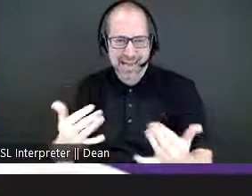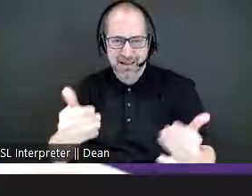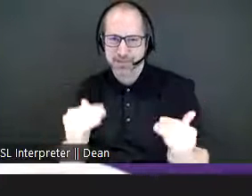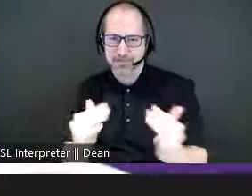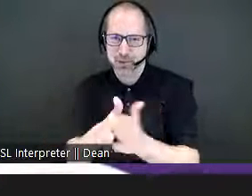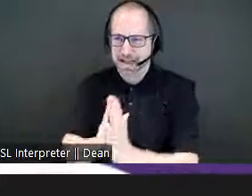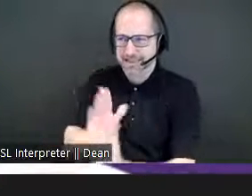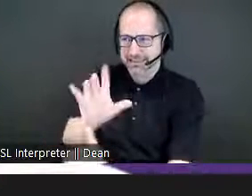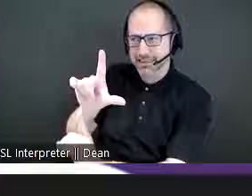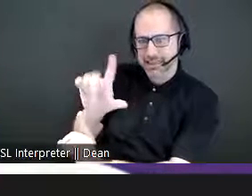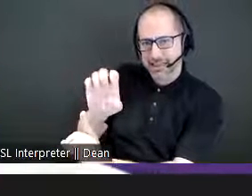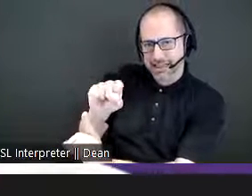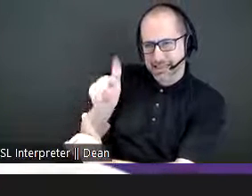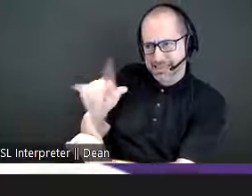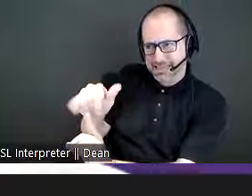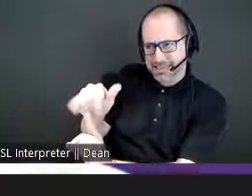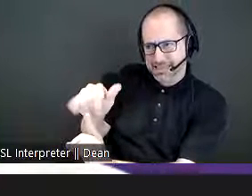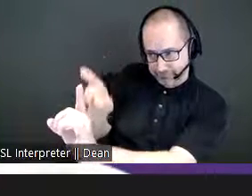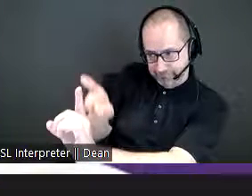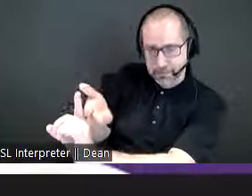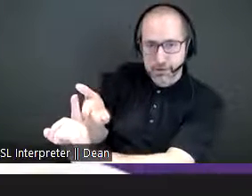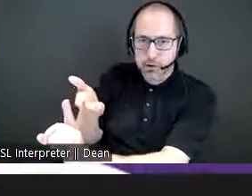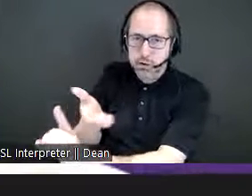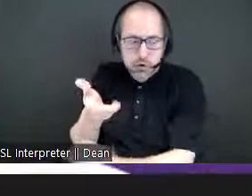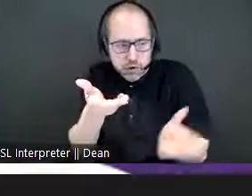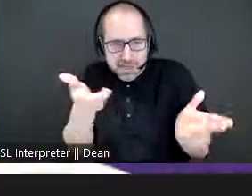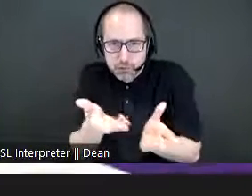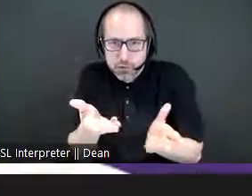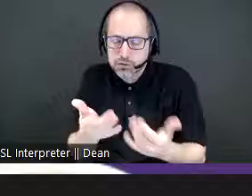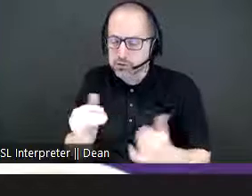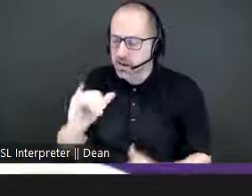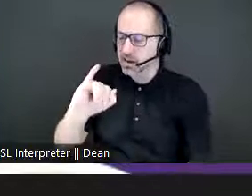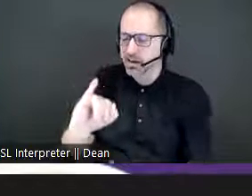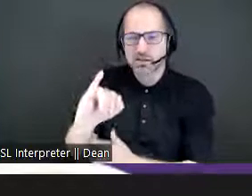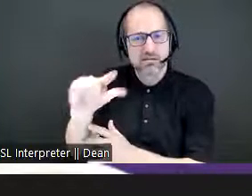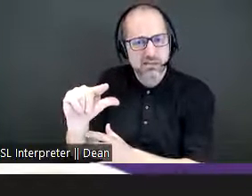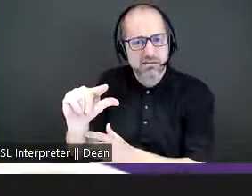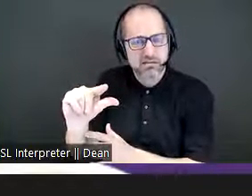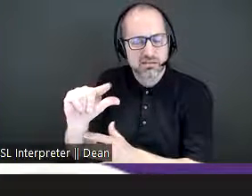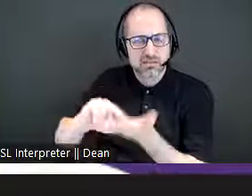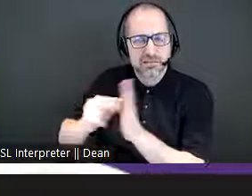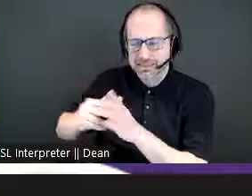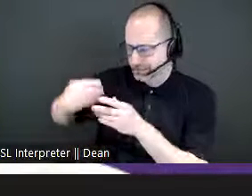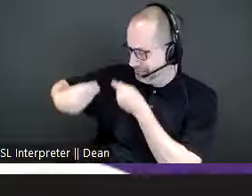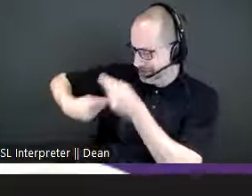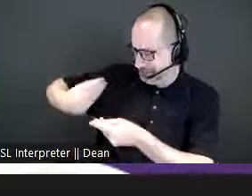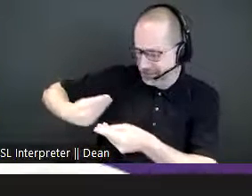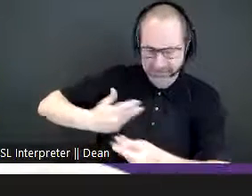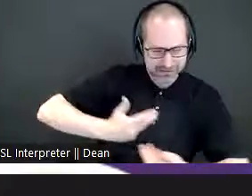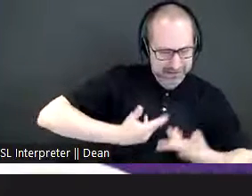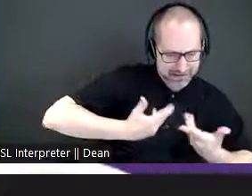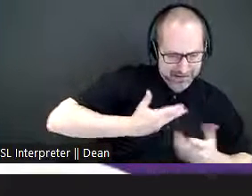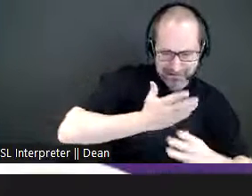Leslie to introduce the Intergenerational Day, just to give us a little bit of history on how Intergenerational Day